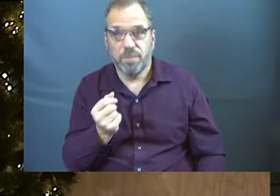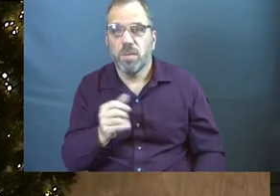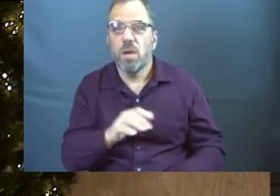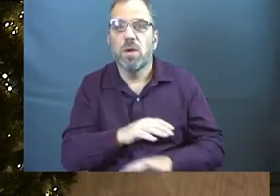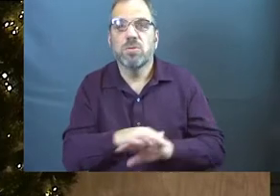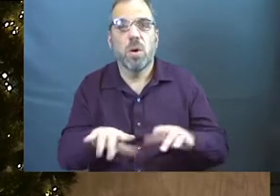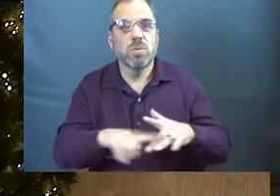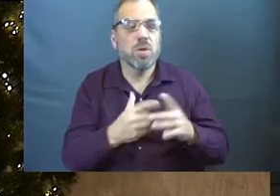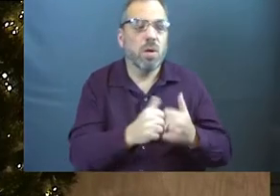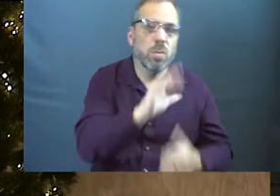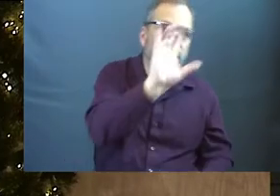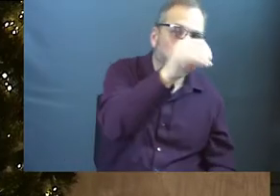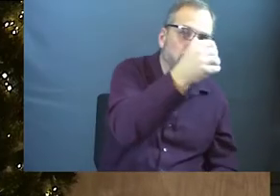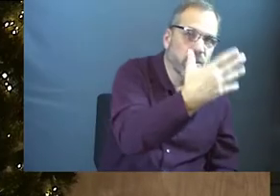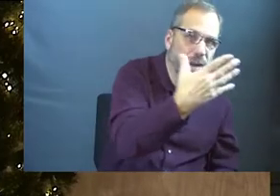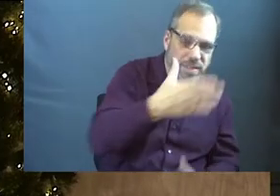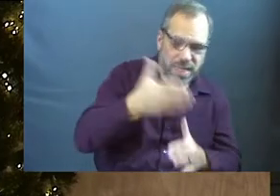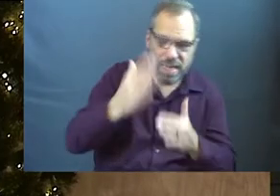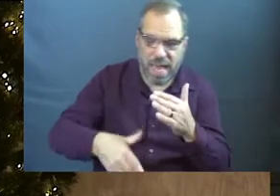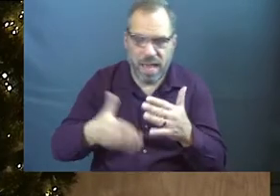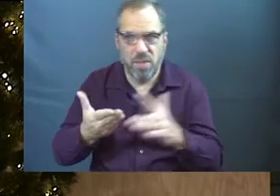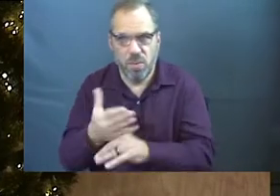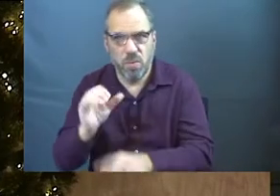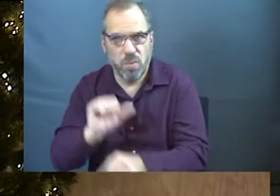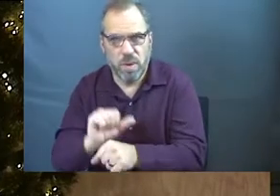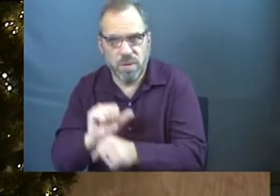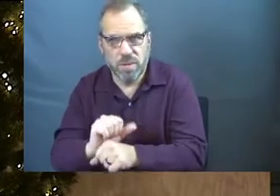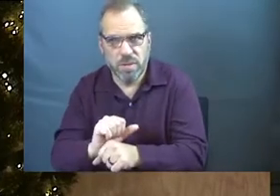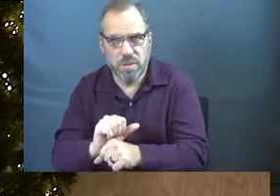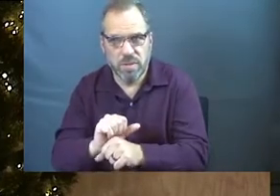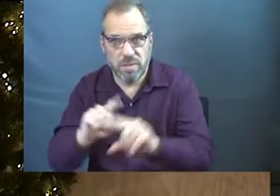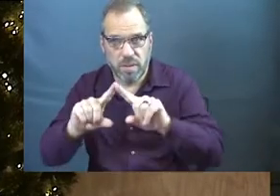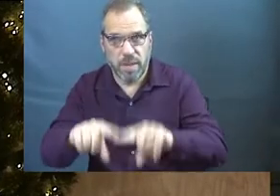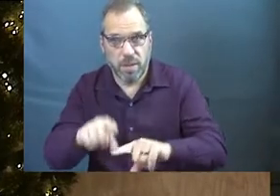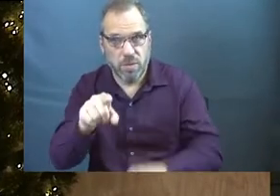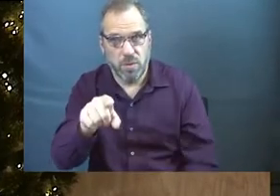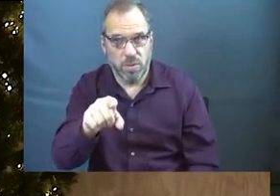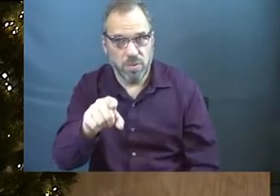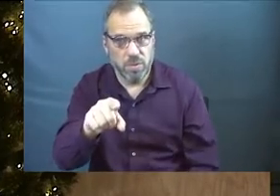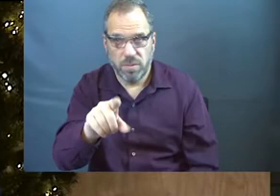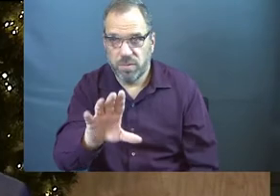Don't begin with grace and then think the rest is up to you.